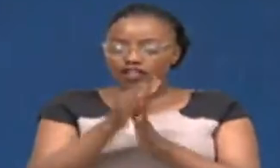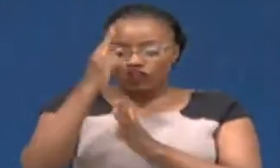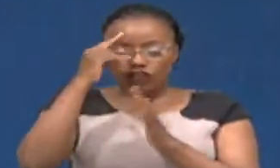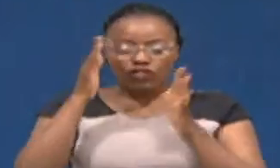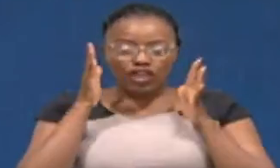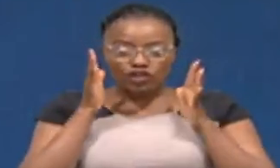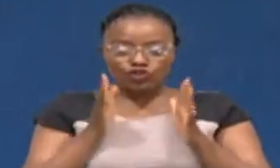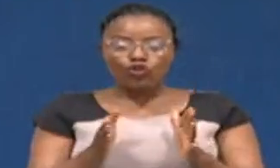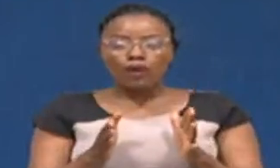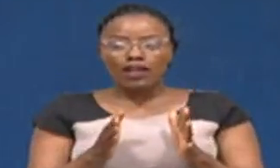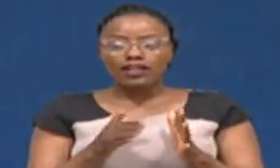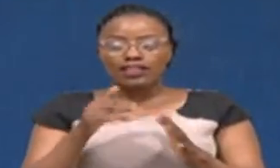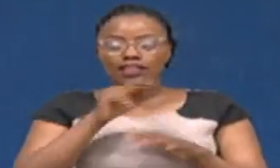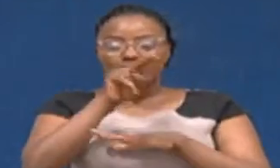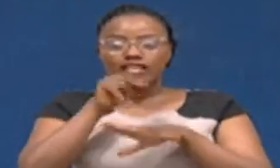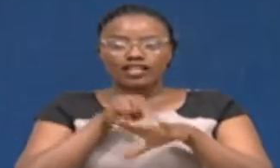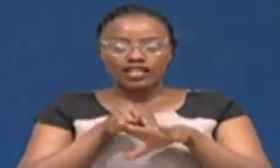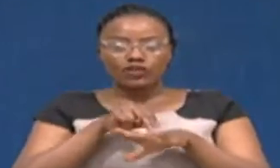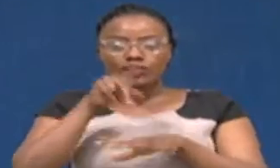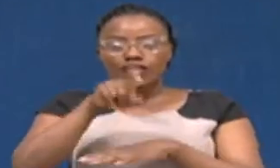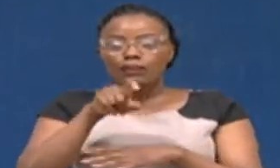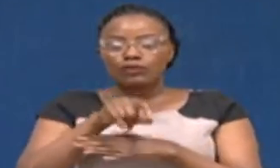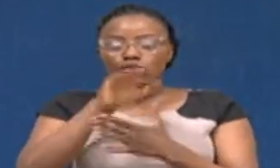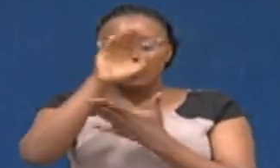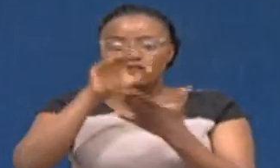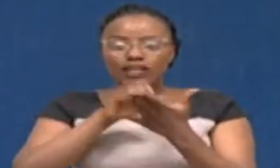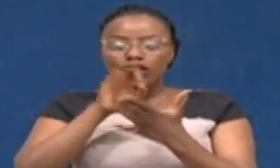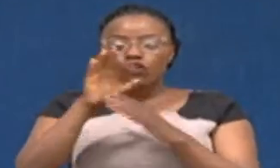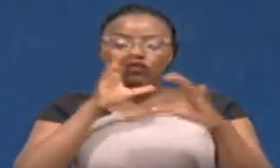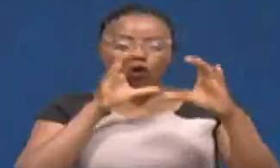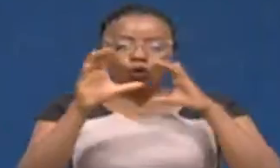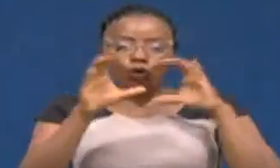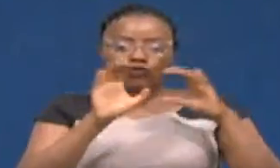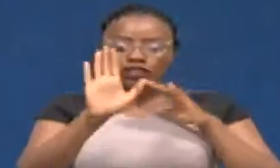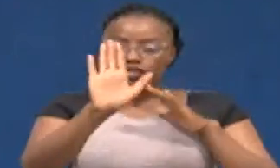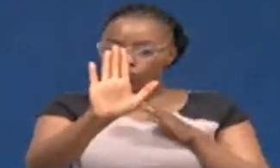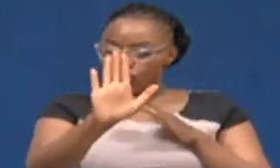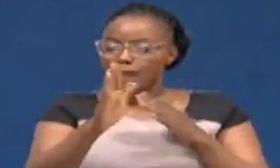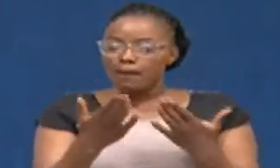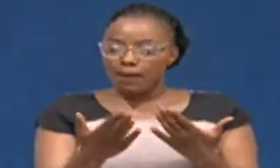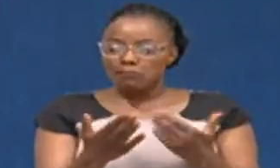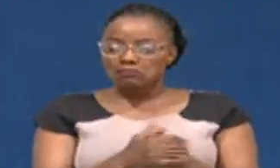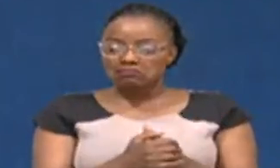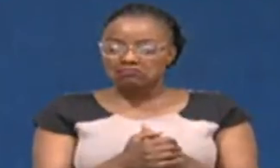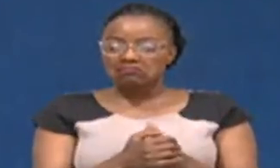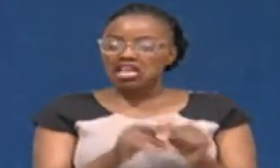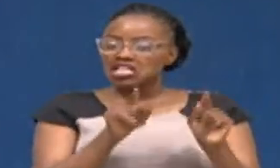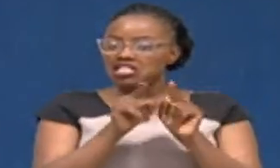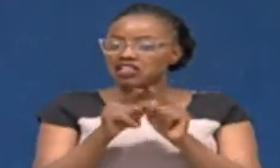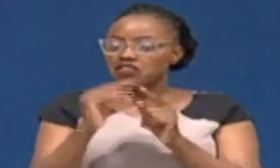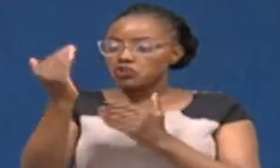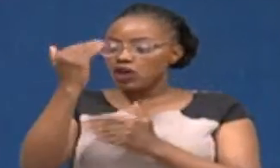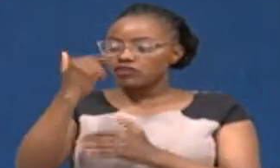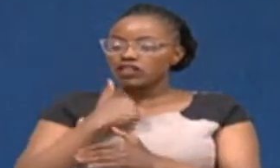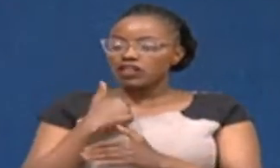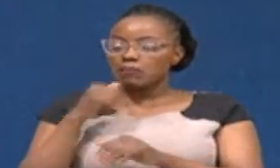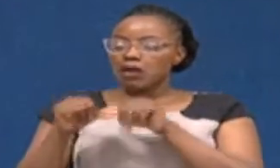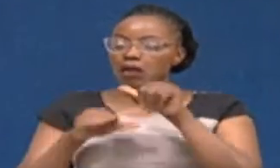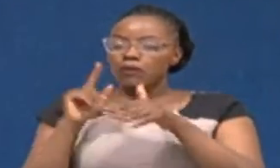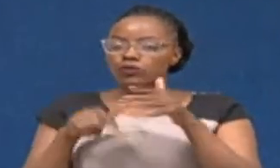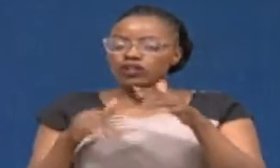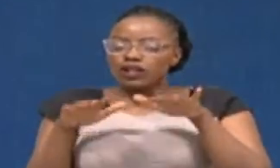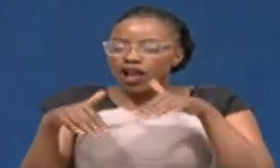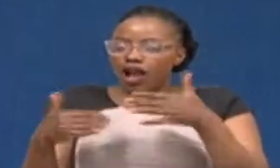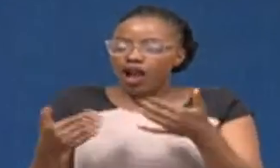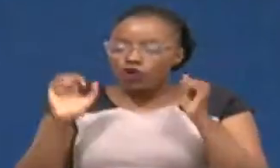the human beings in this nation would be at the center of their conversations. And you have asked me about